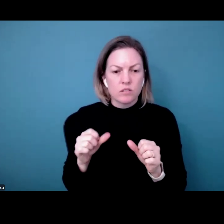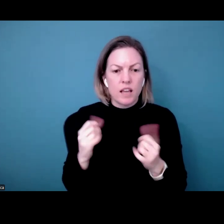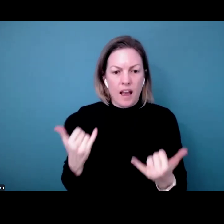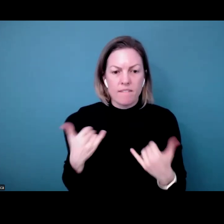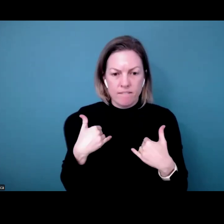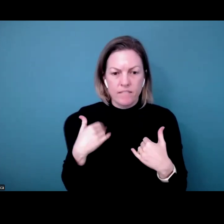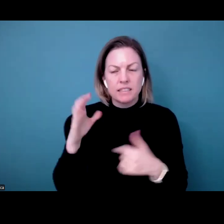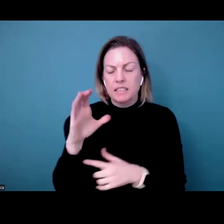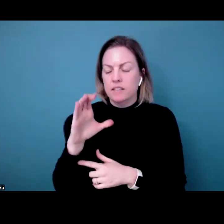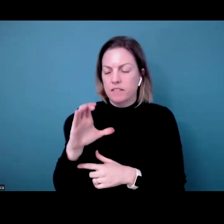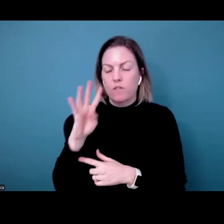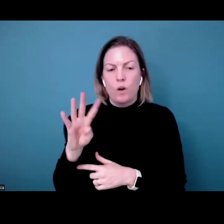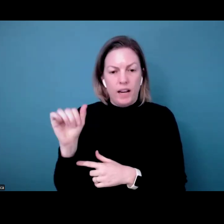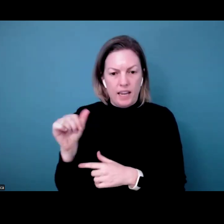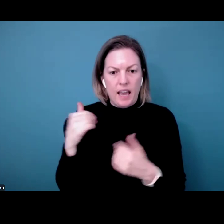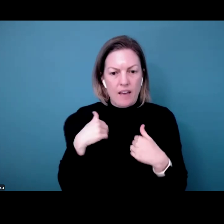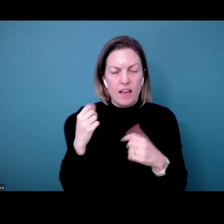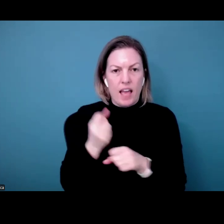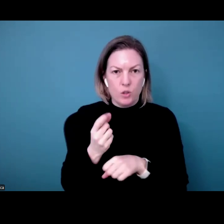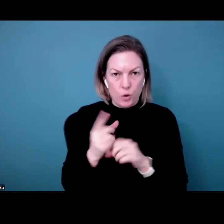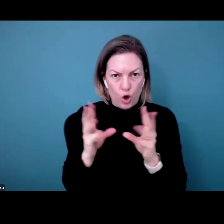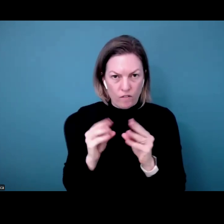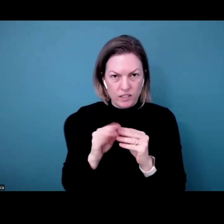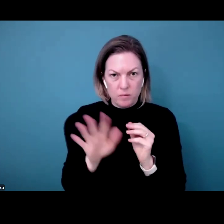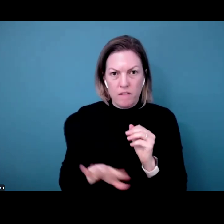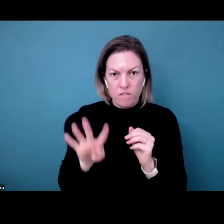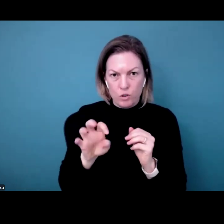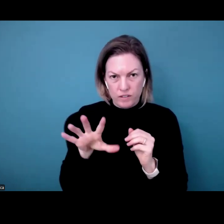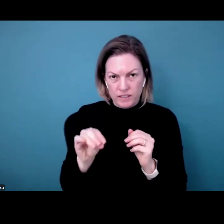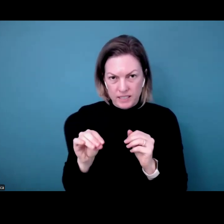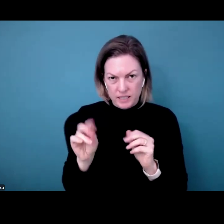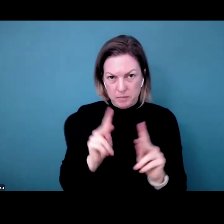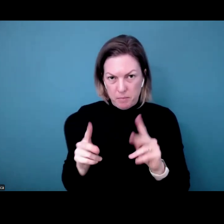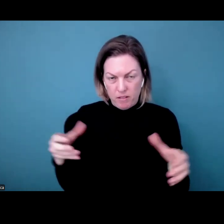conference. They've got about 450 people gathered, and I can